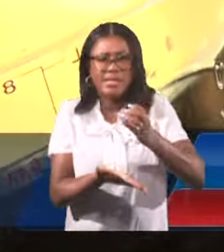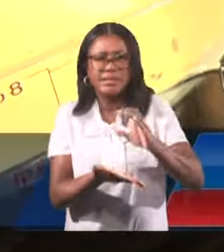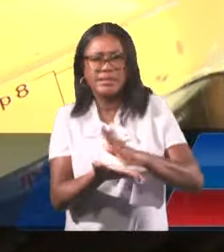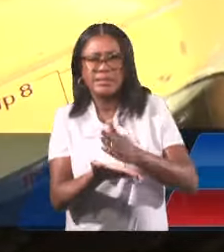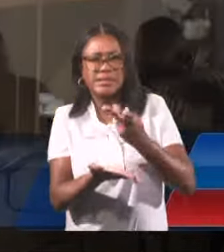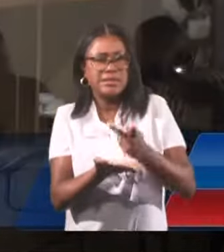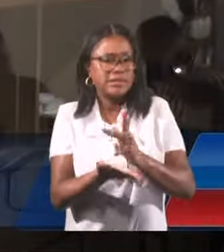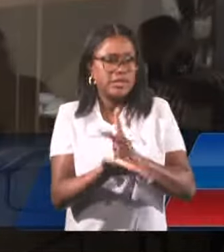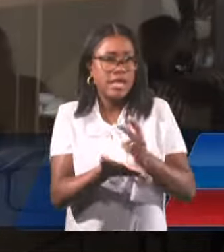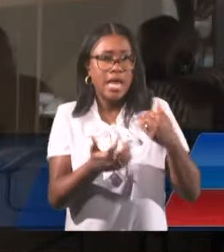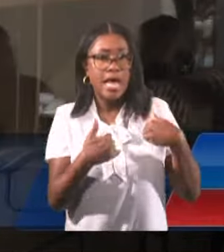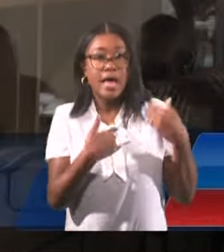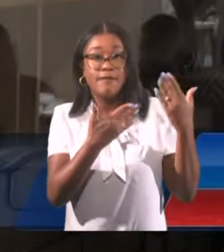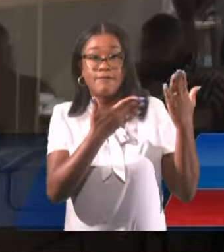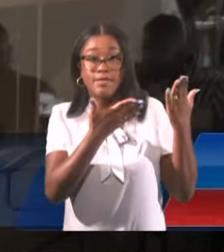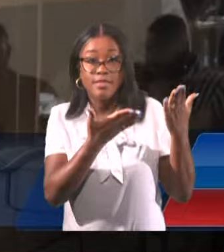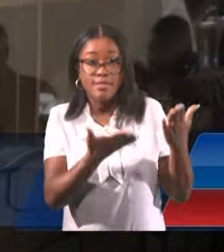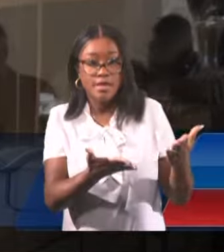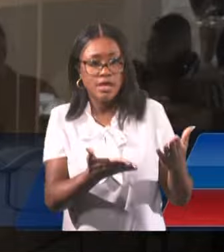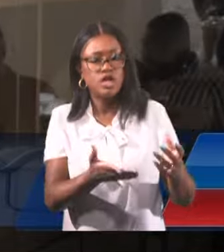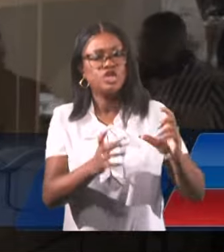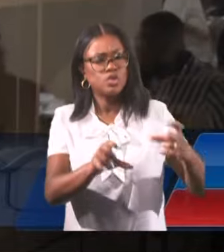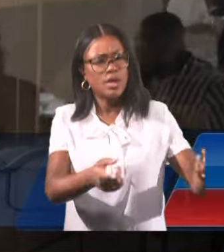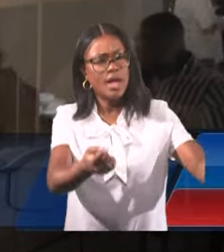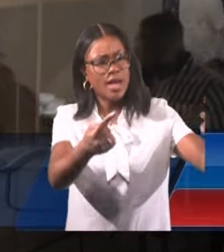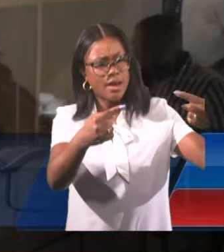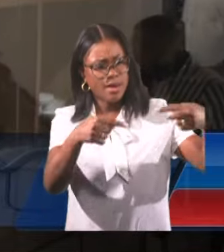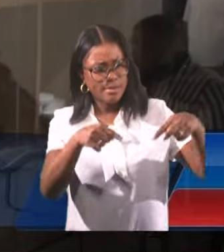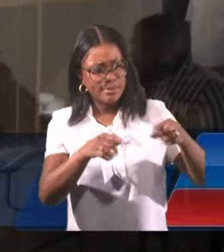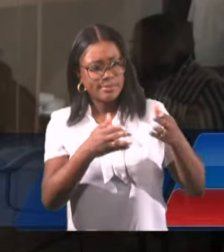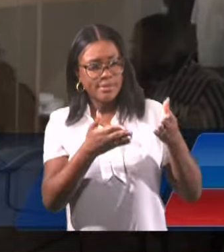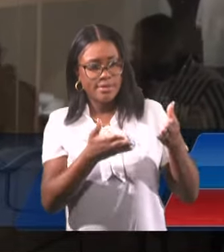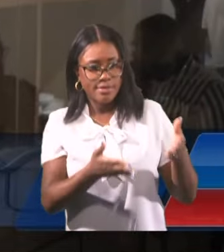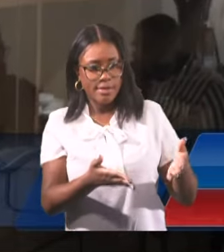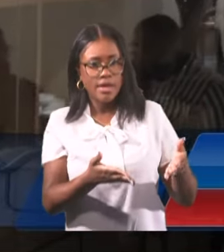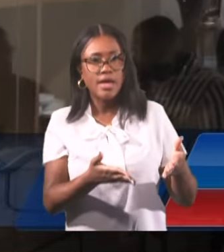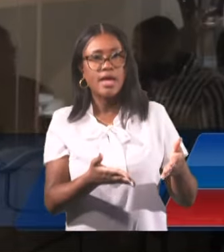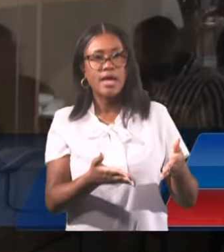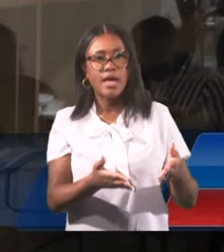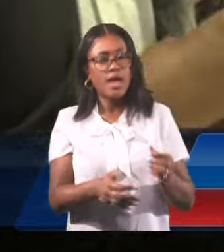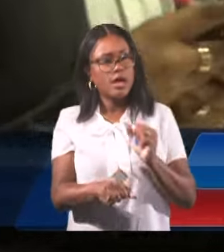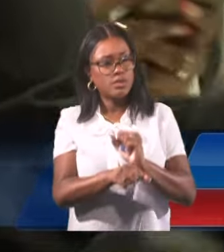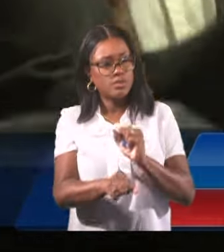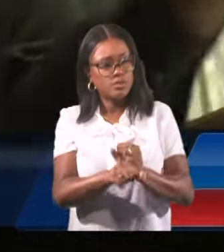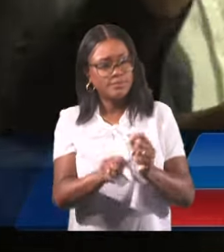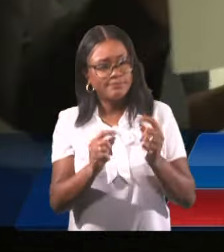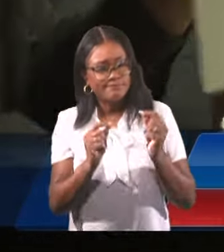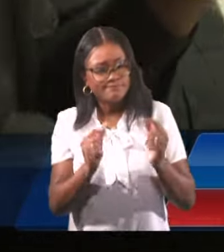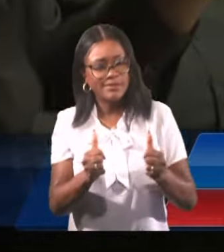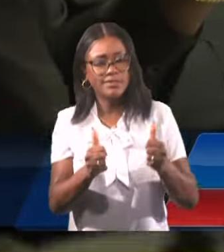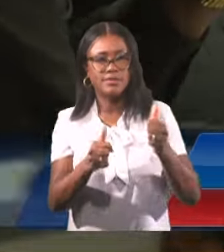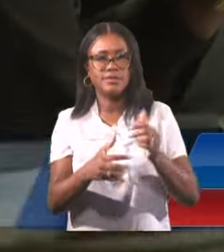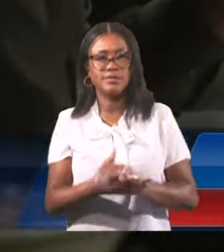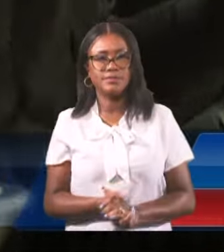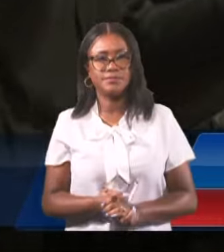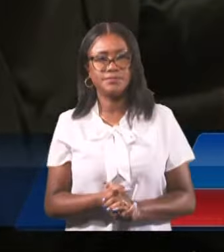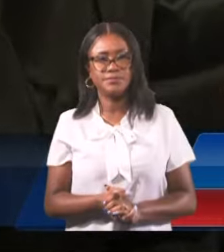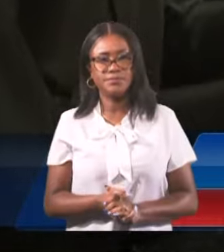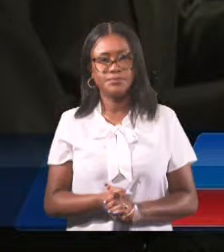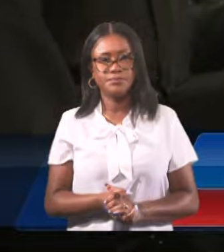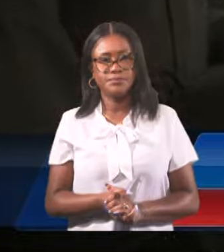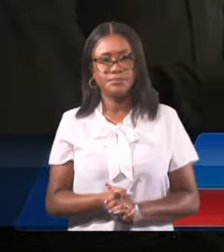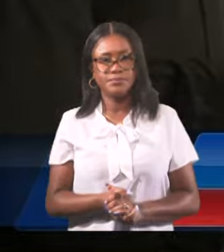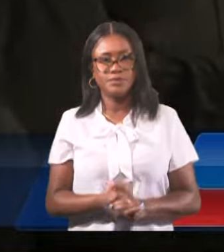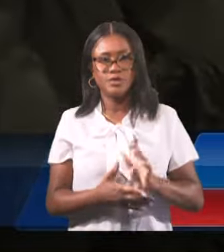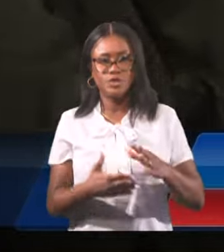of equipment. So they're able to come in and get to where they need to be a lot faster. In-house chef Ariane Polinet will be